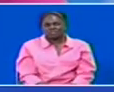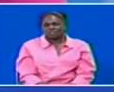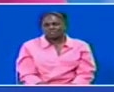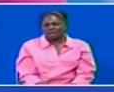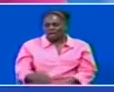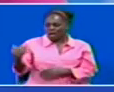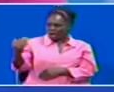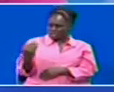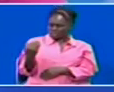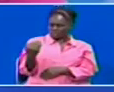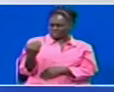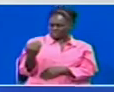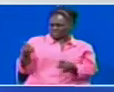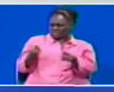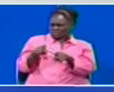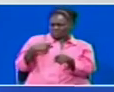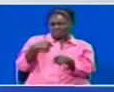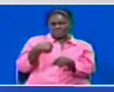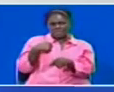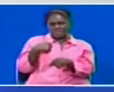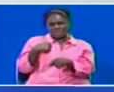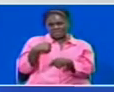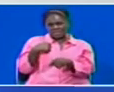You're asking me like